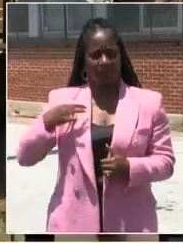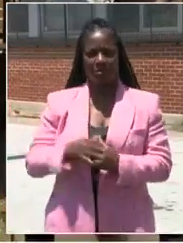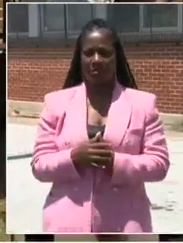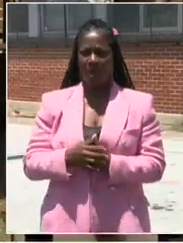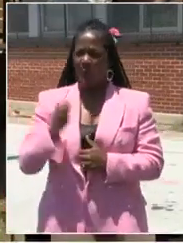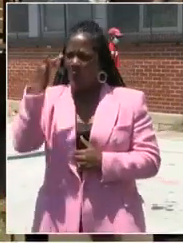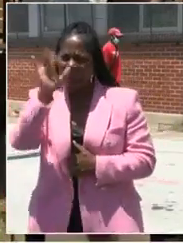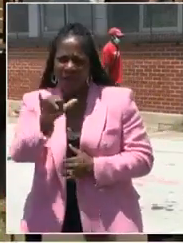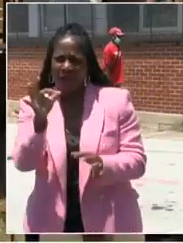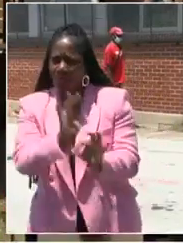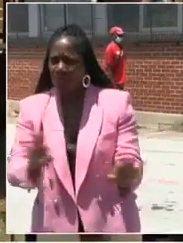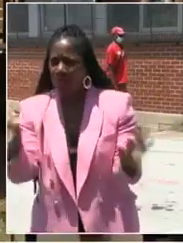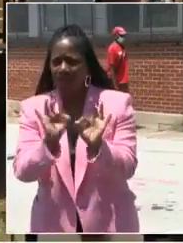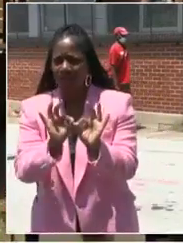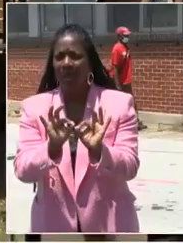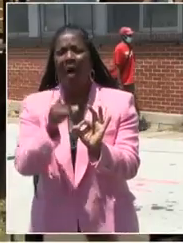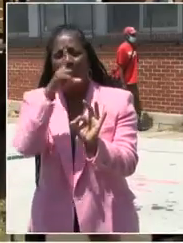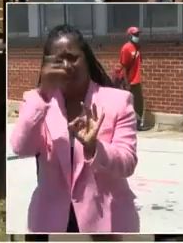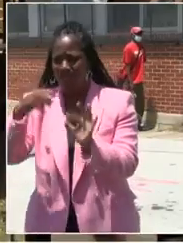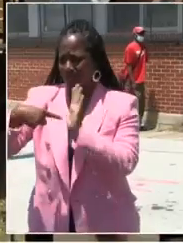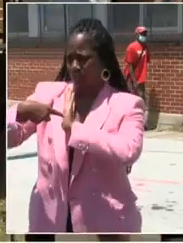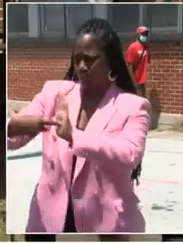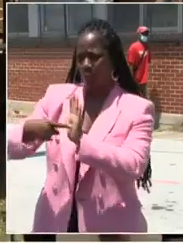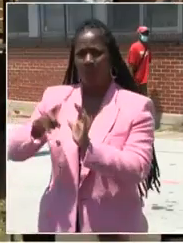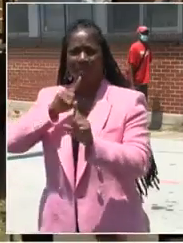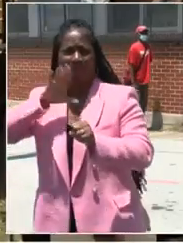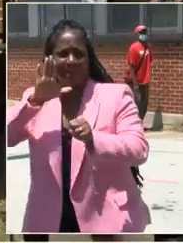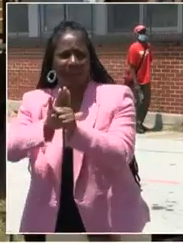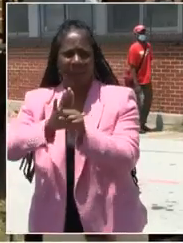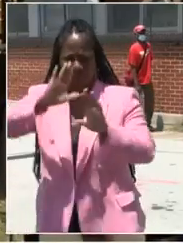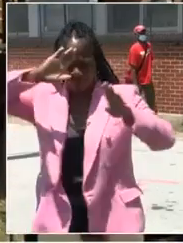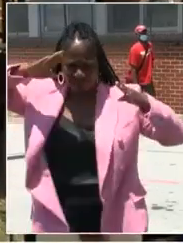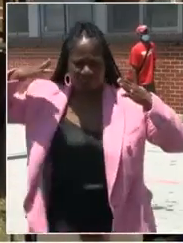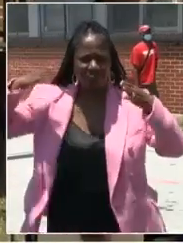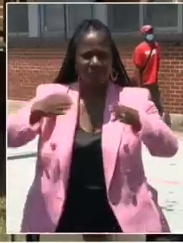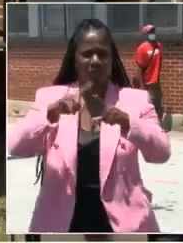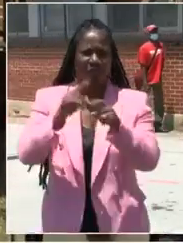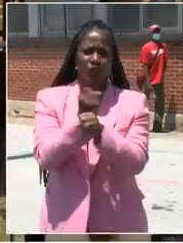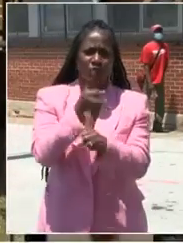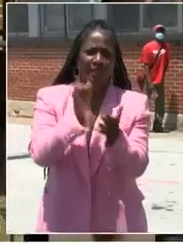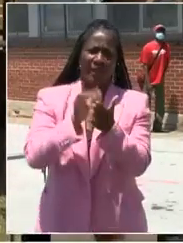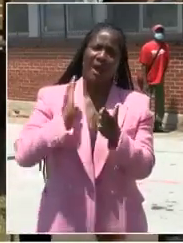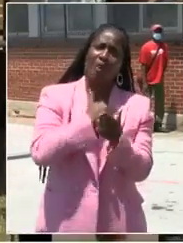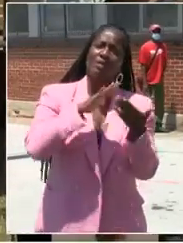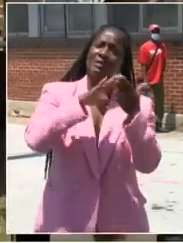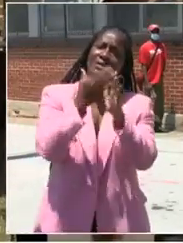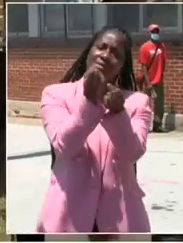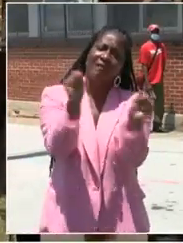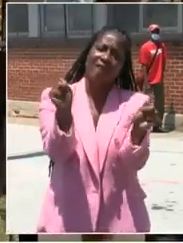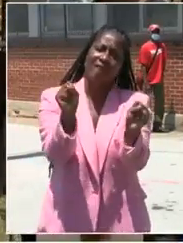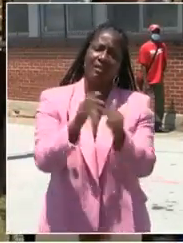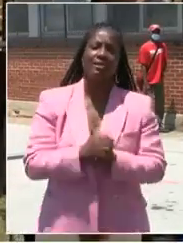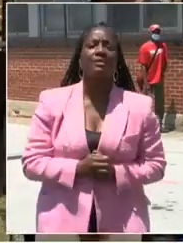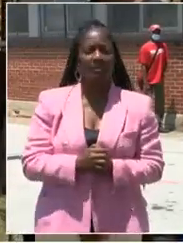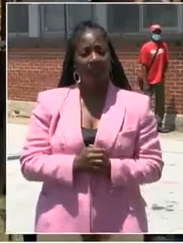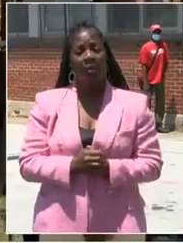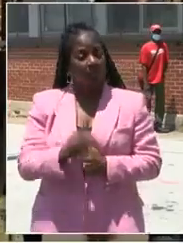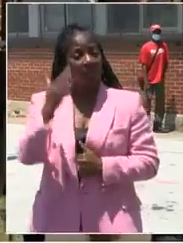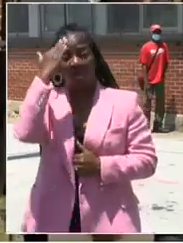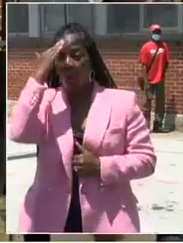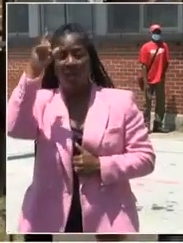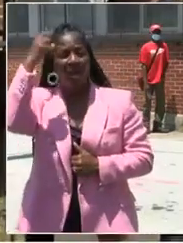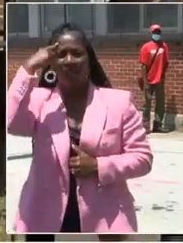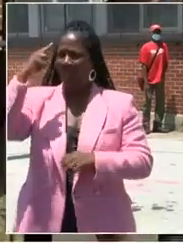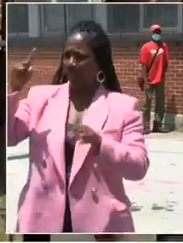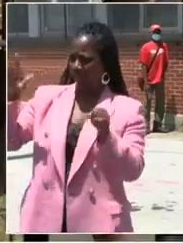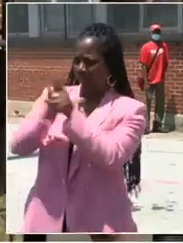is because it's a reflection of the commitment of the residents of the district to ensuring that our city is safe. We know that the government can't